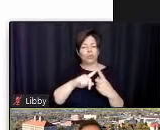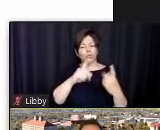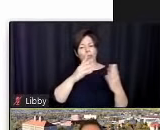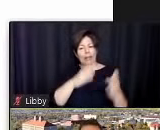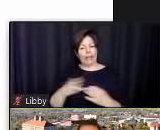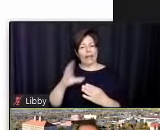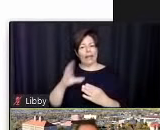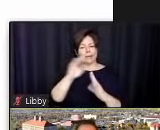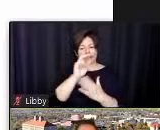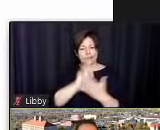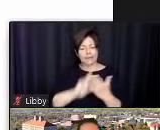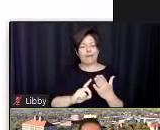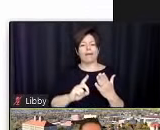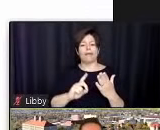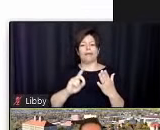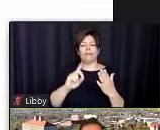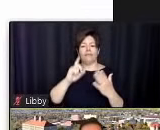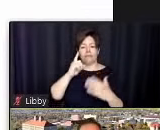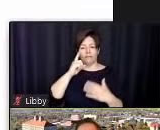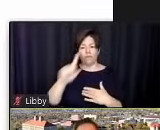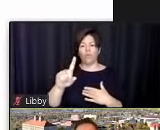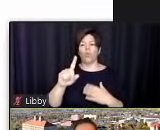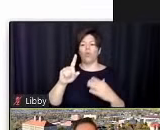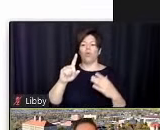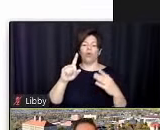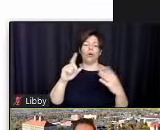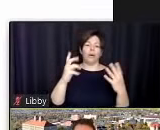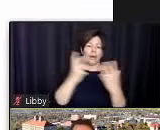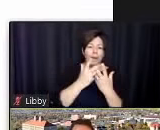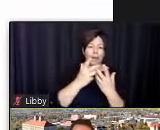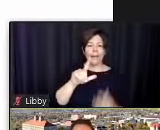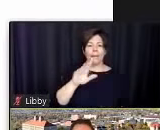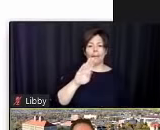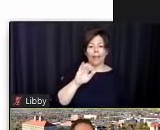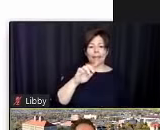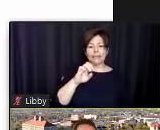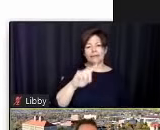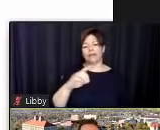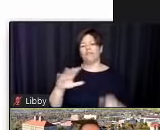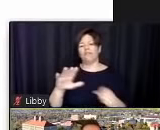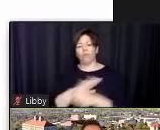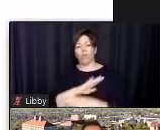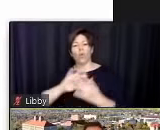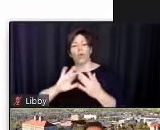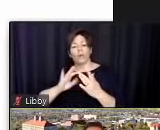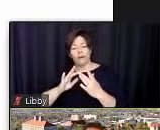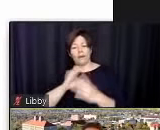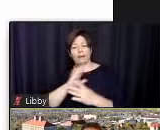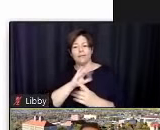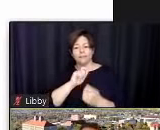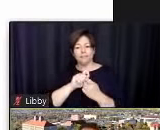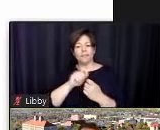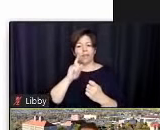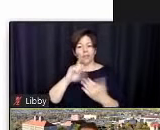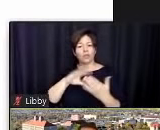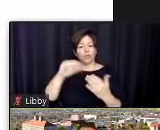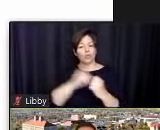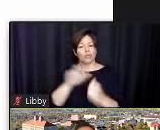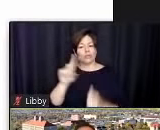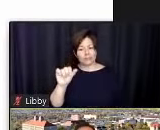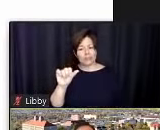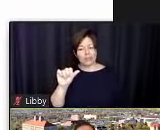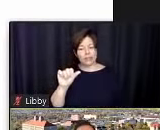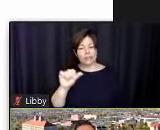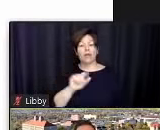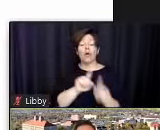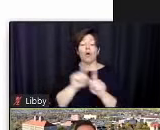and designing for blended, hybrid, fully online, particularly in mind for students with disabilities, but